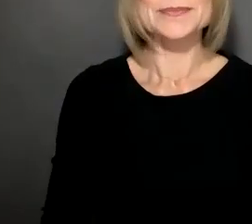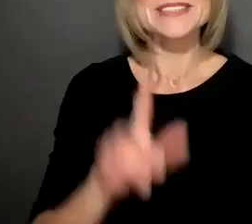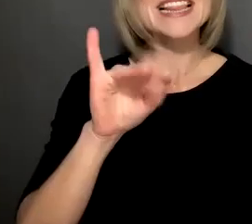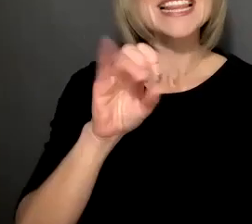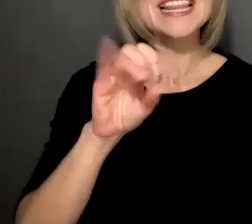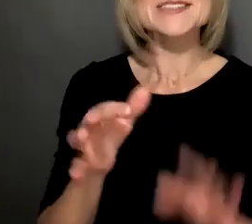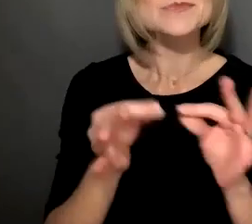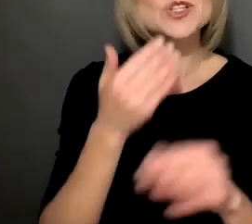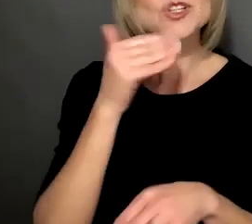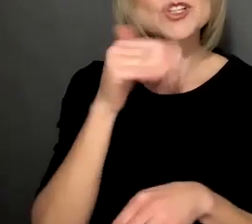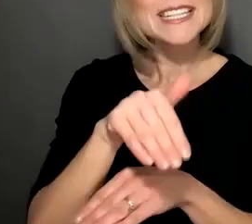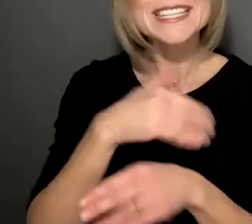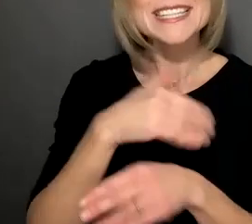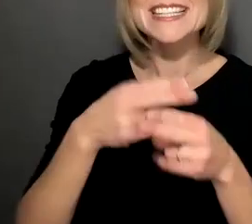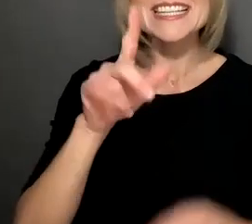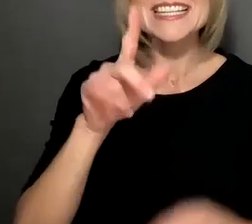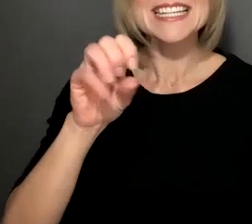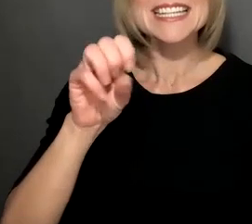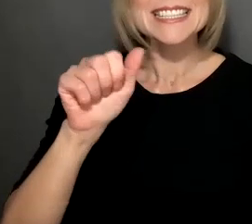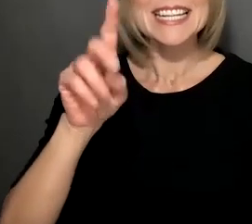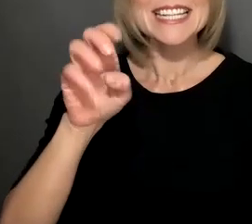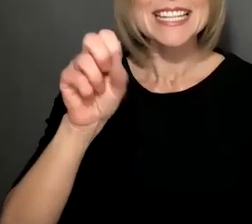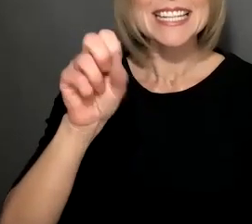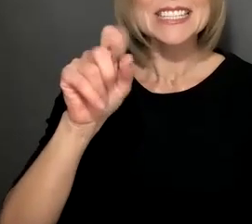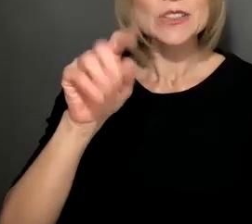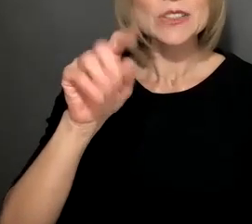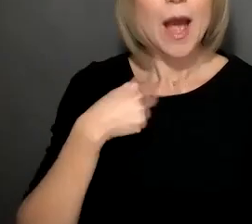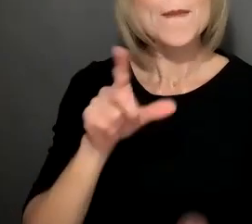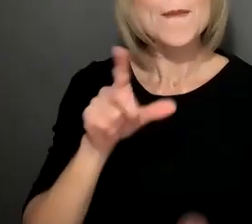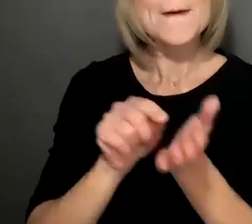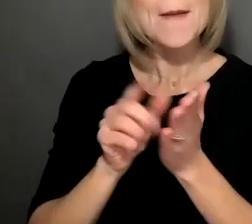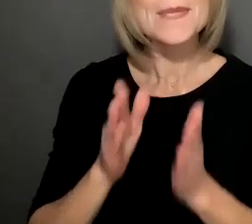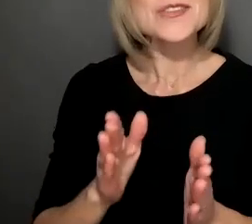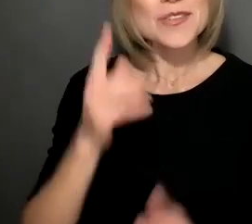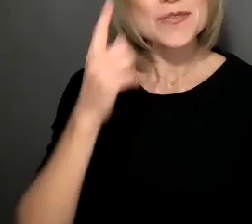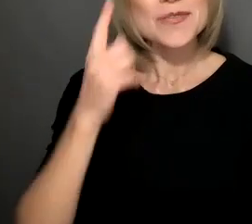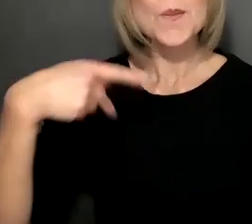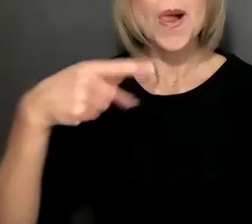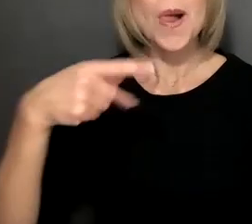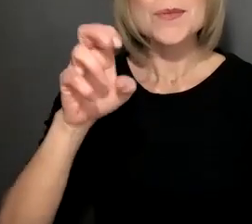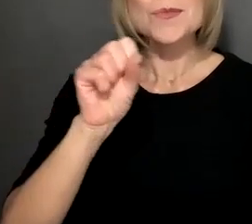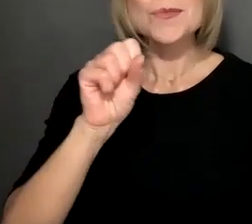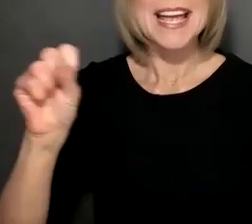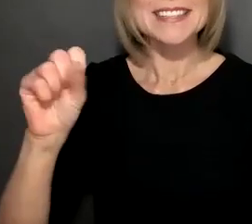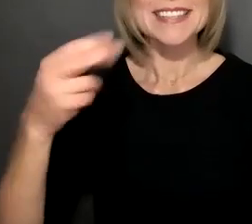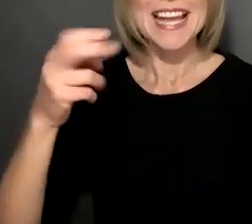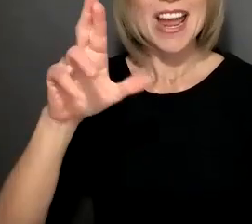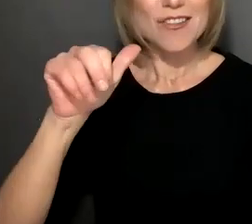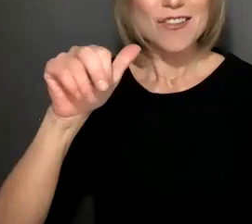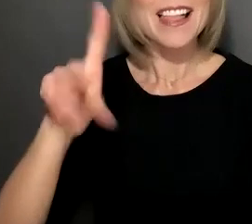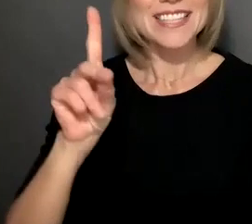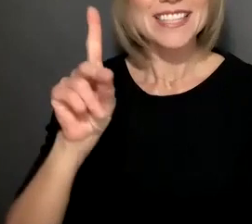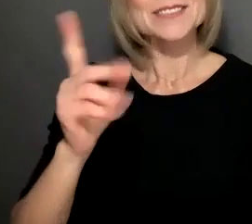Everyone. I'm Lisa DeSisto. I'm the publisher of the Portland Press Herald, and a warm welcome tonight to our subscribers. Thank you for being